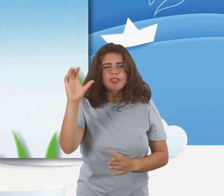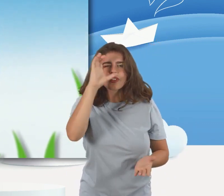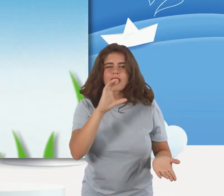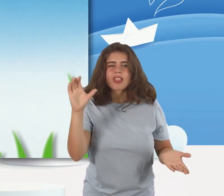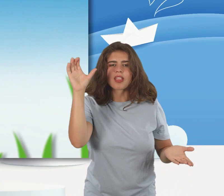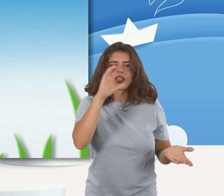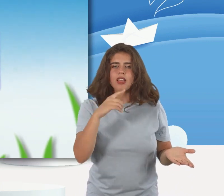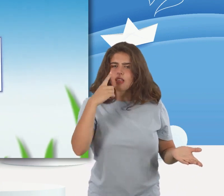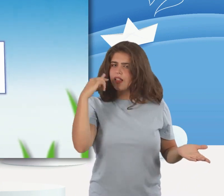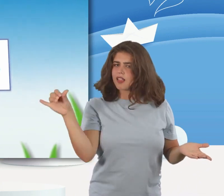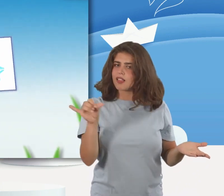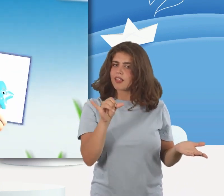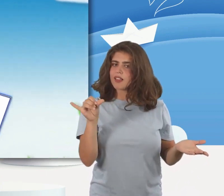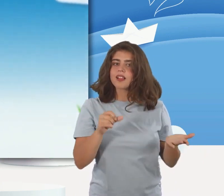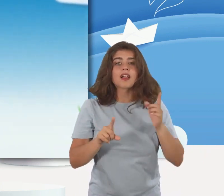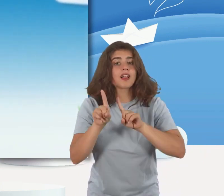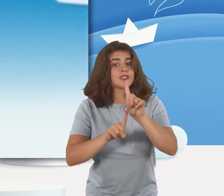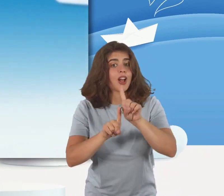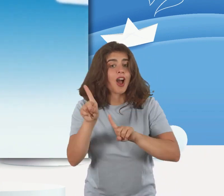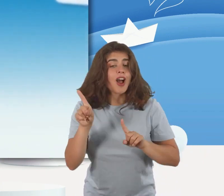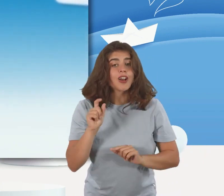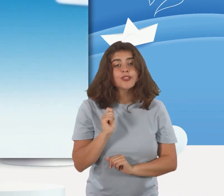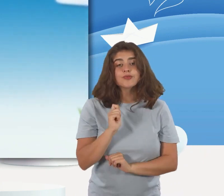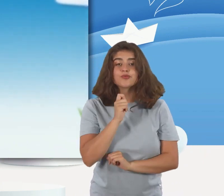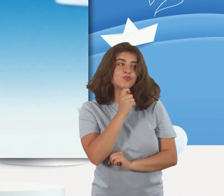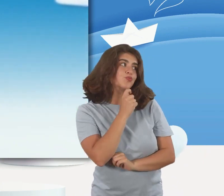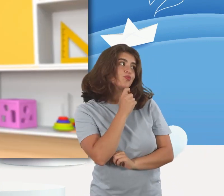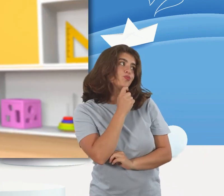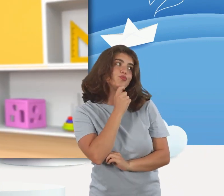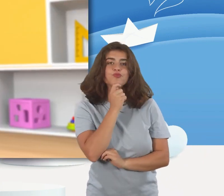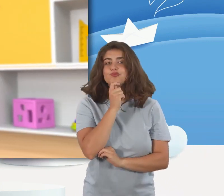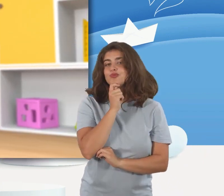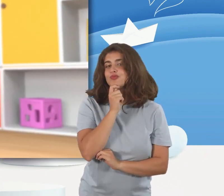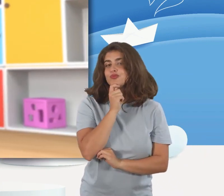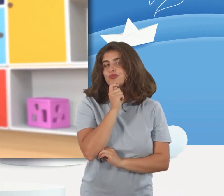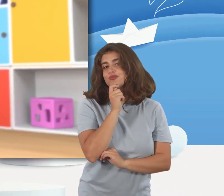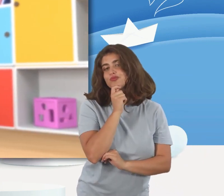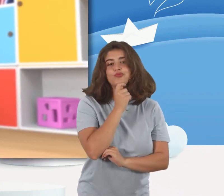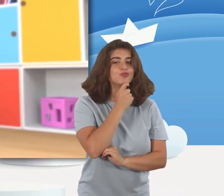Do you know what looks like a star?